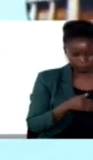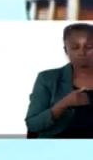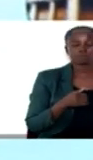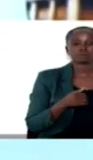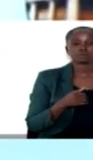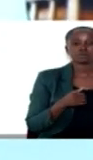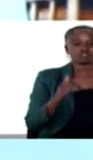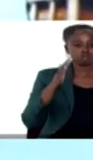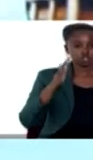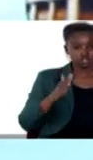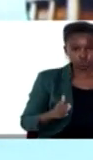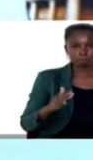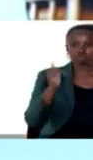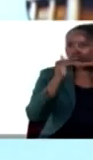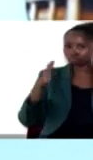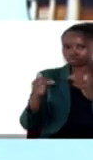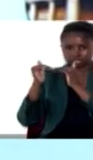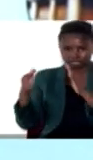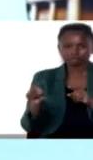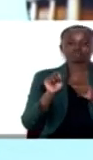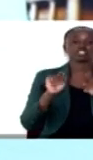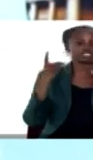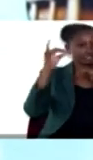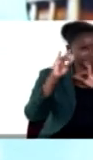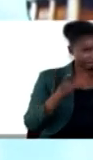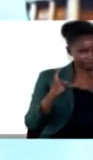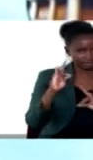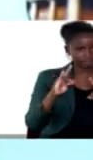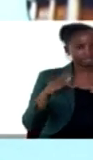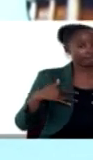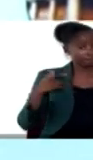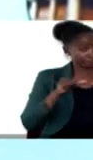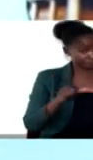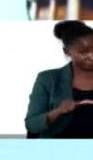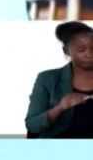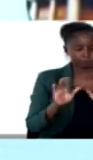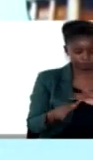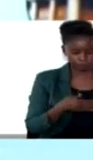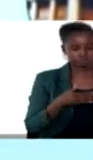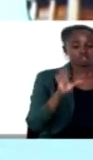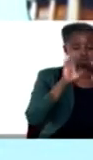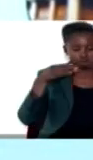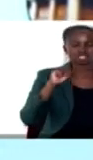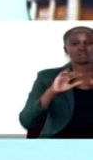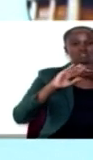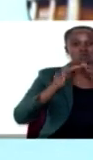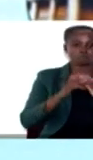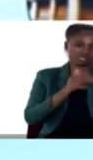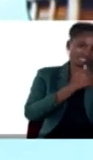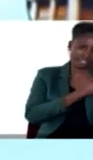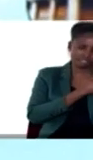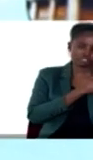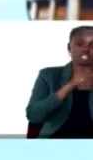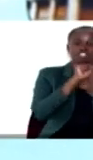human settlements, new cities, and rapid land release, focusing on community safety, social